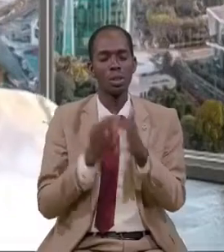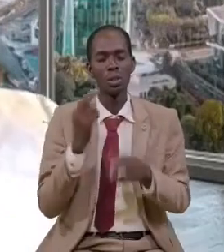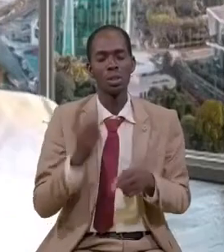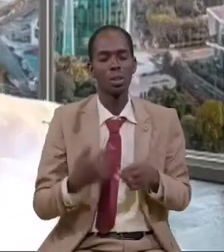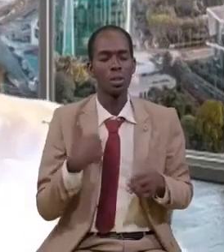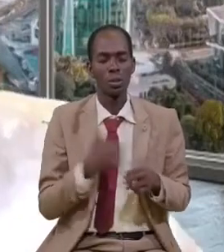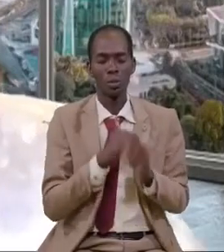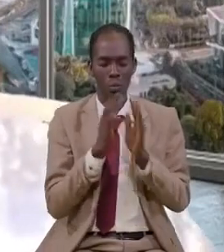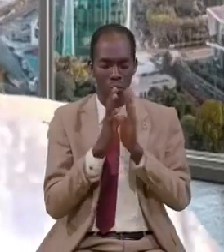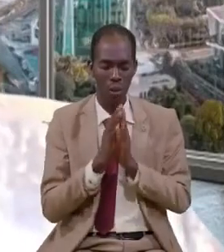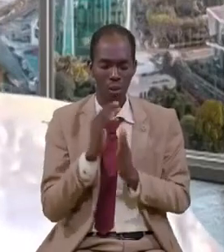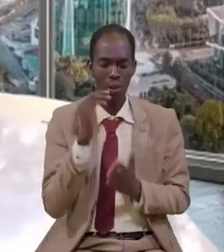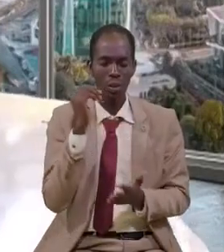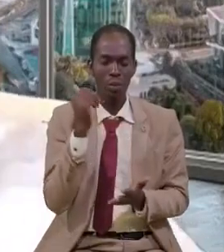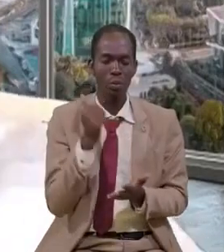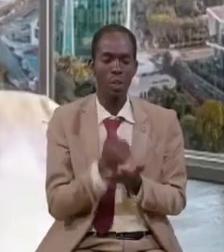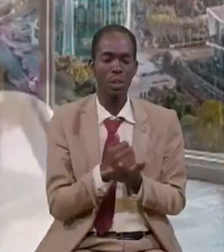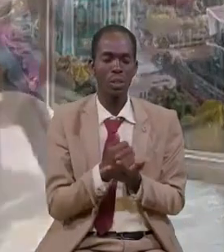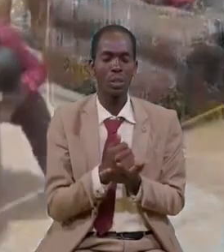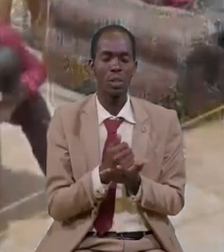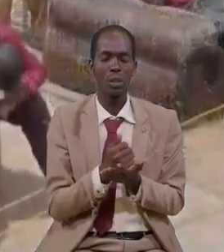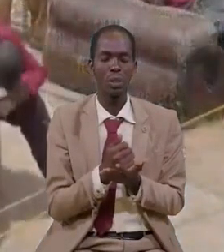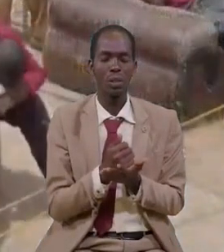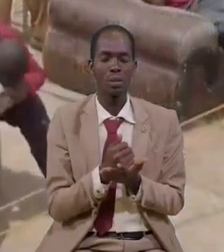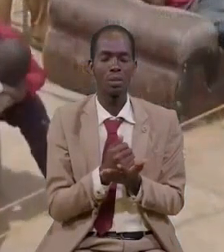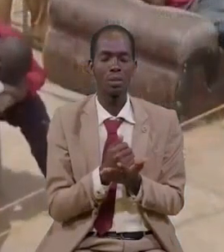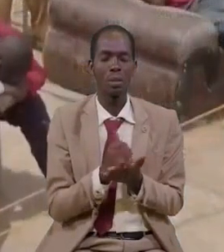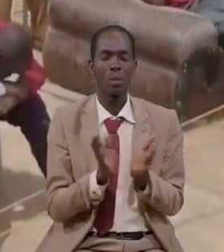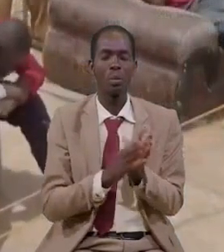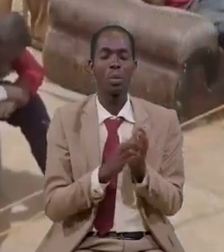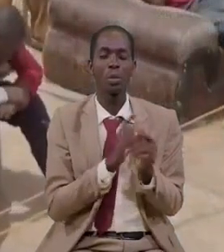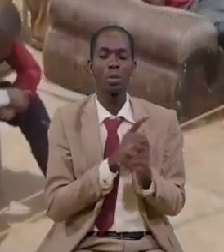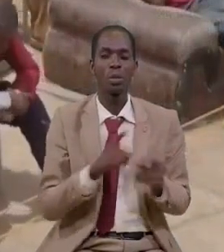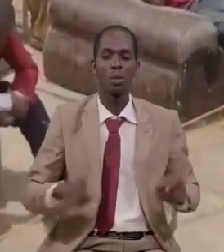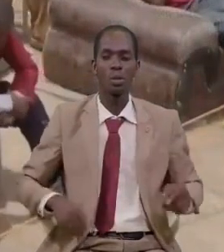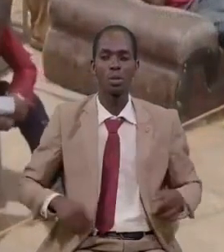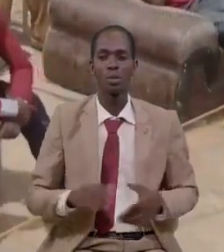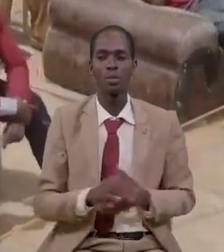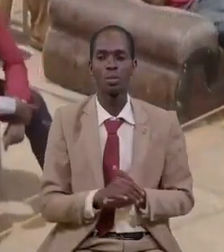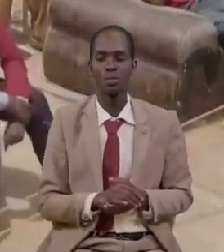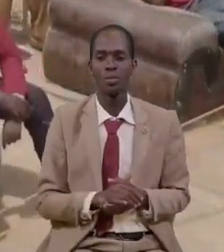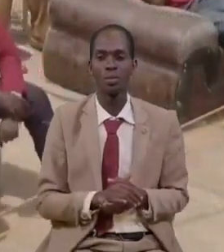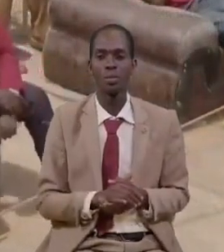pray. Amen. Praise the Lord. Praise the Lord.